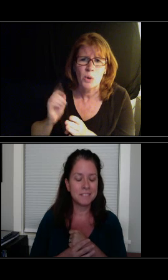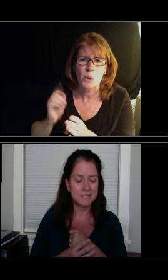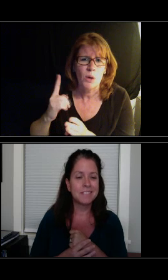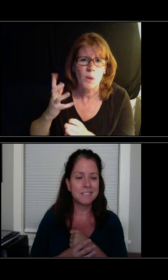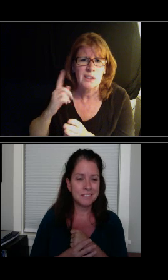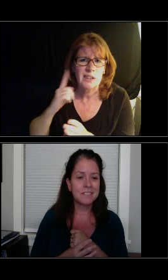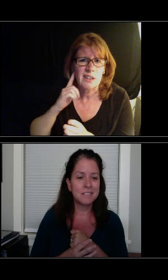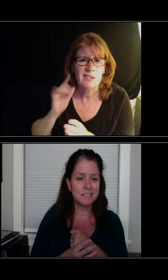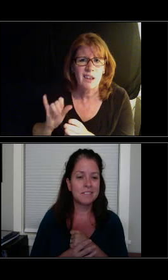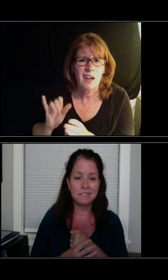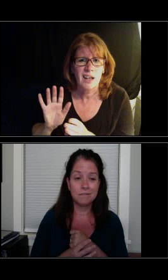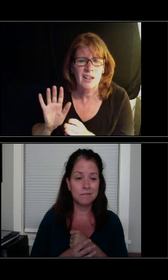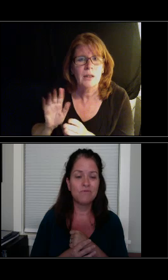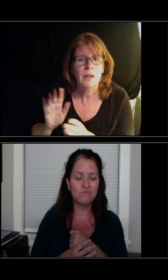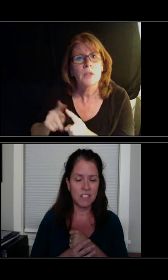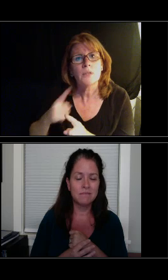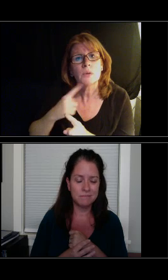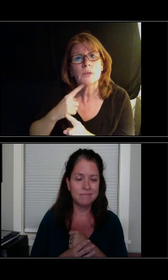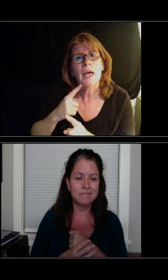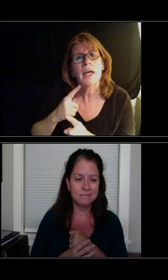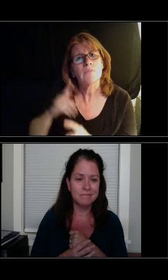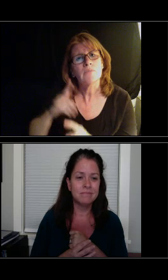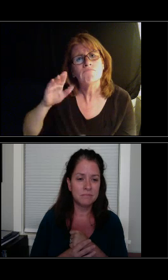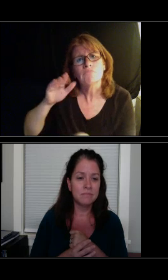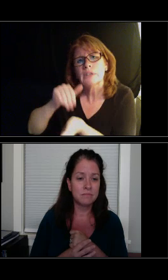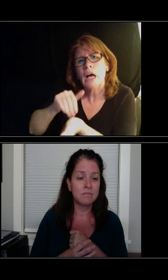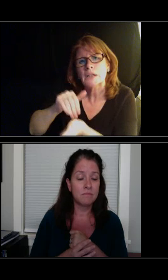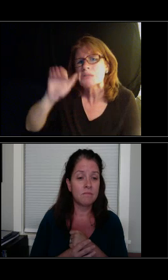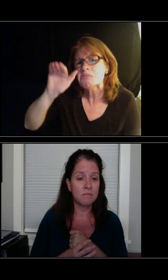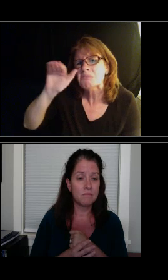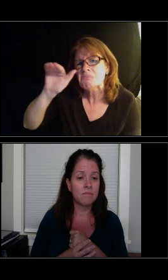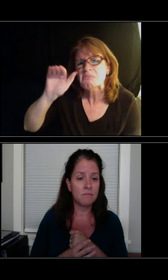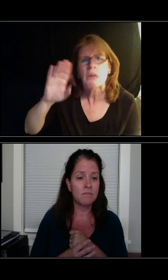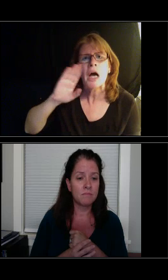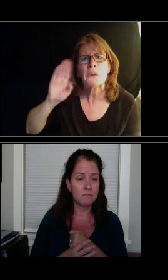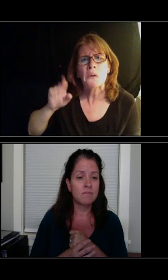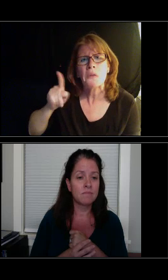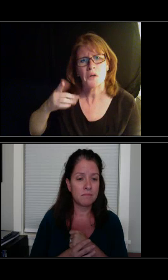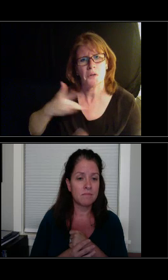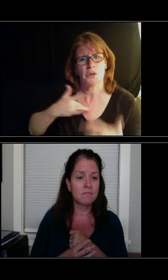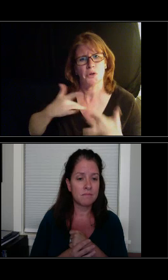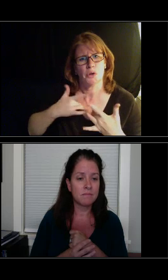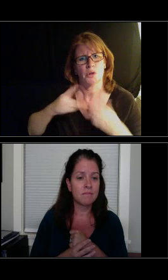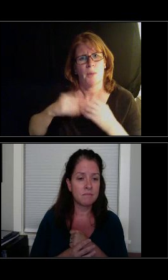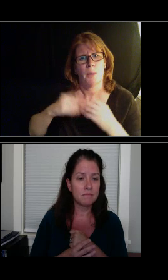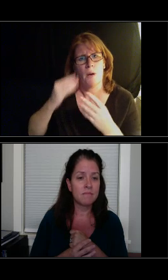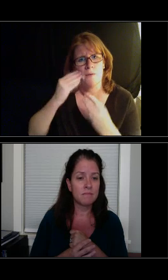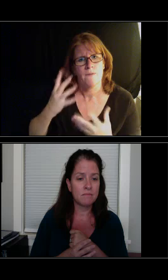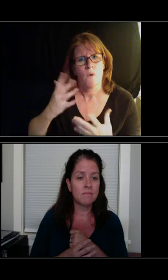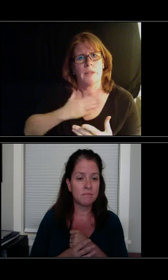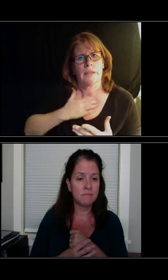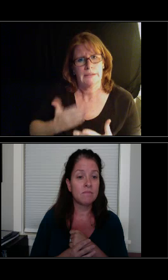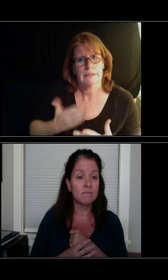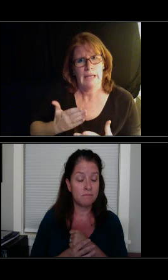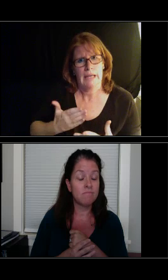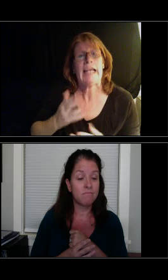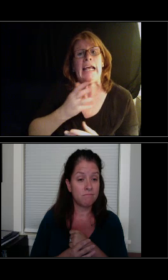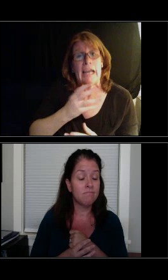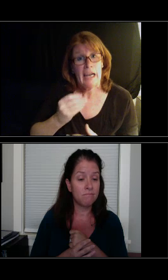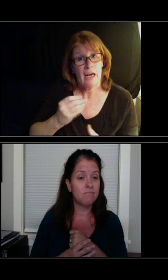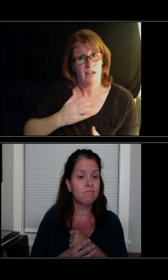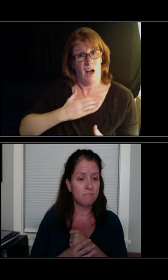person, no other profession really speaks like that. But if we approach the doctor and saying, I'm